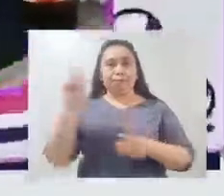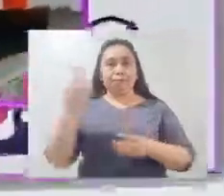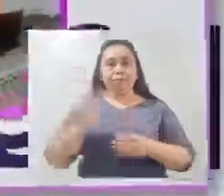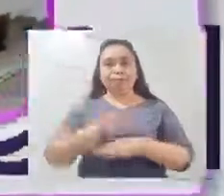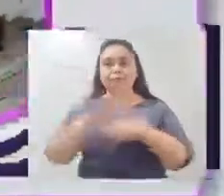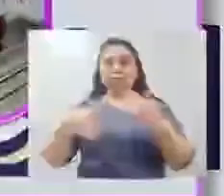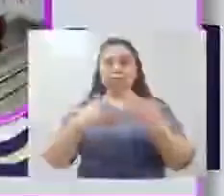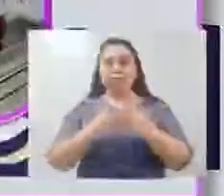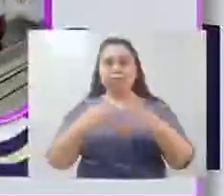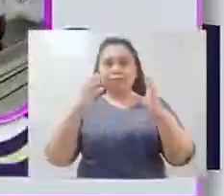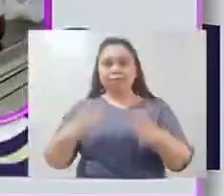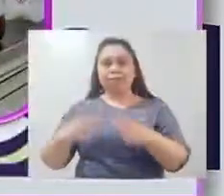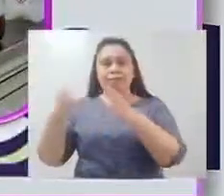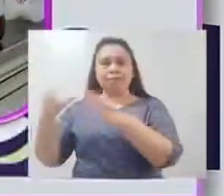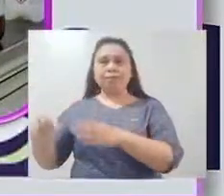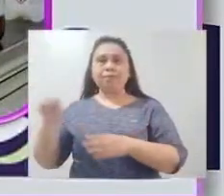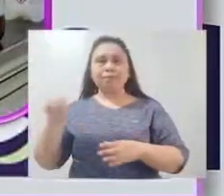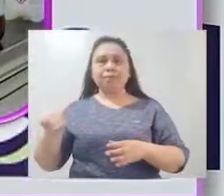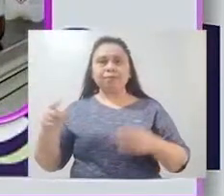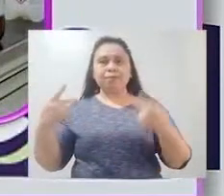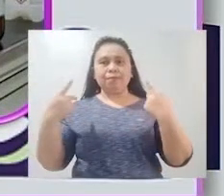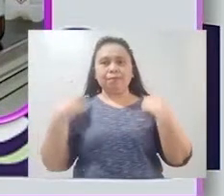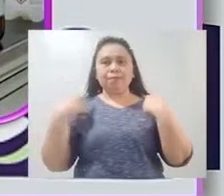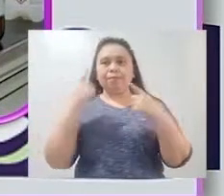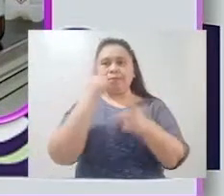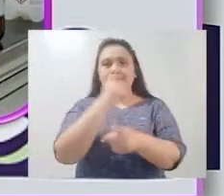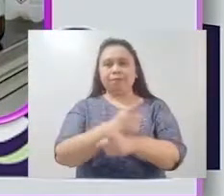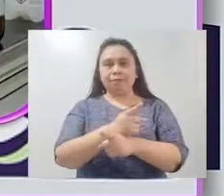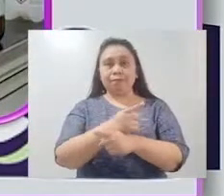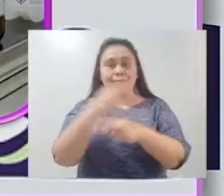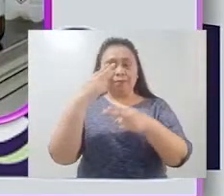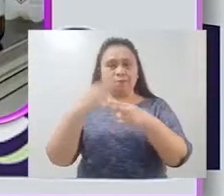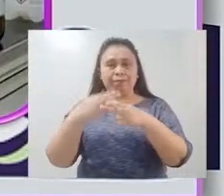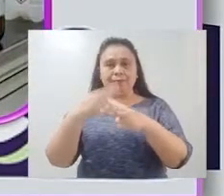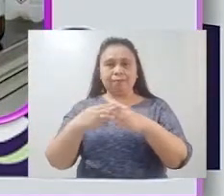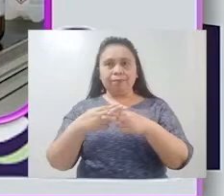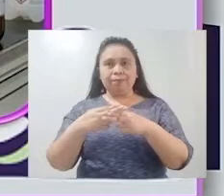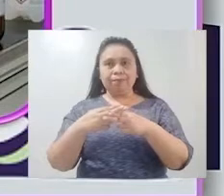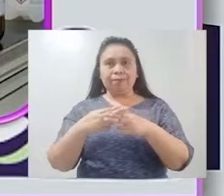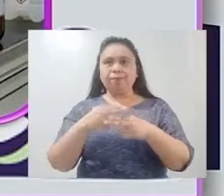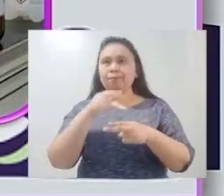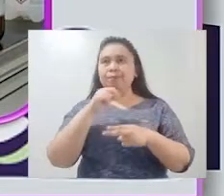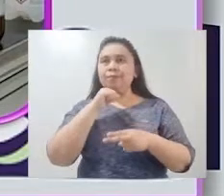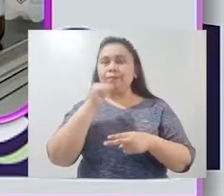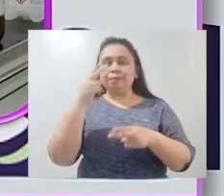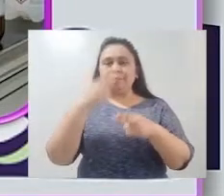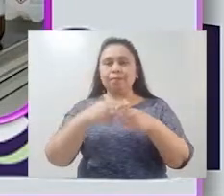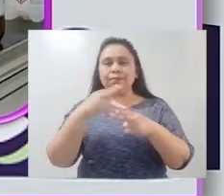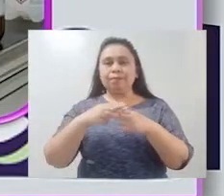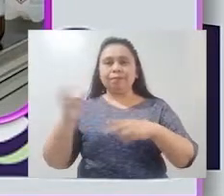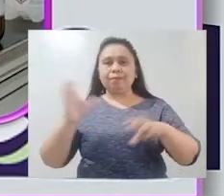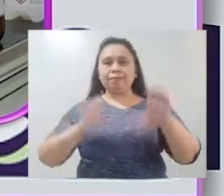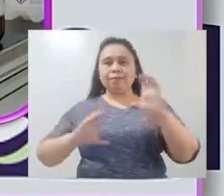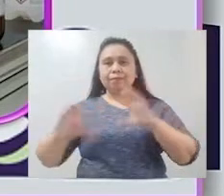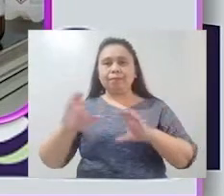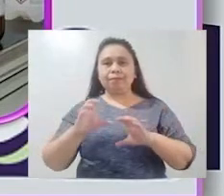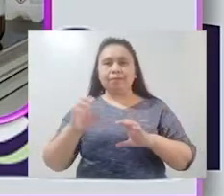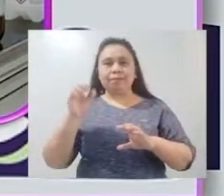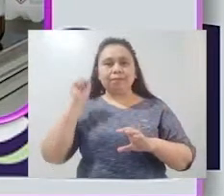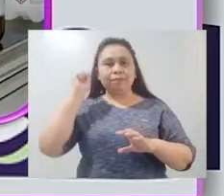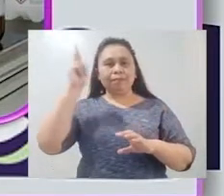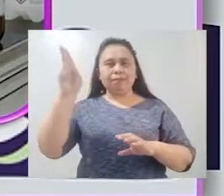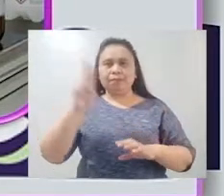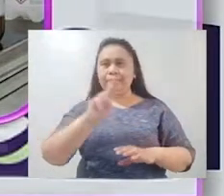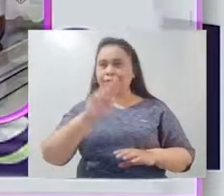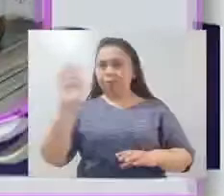Number 12, all containers must have appropriate labels, Unlabeled chemicals should